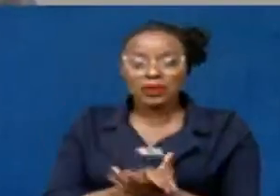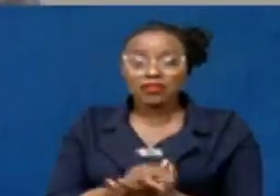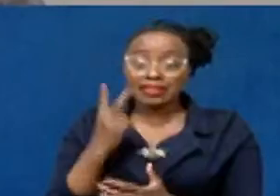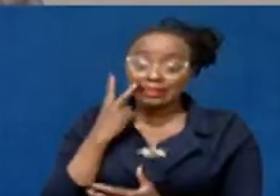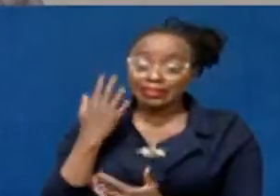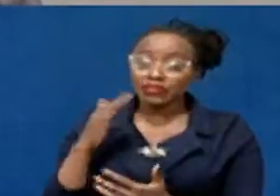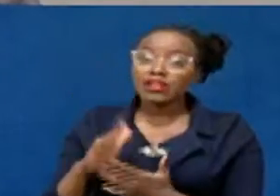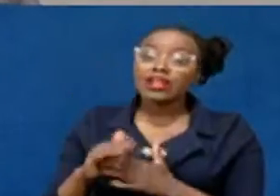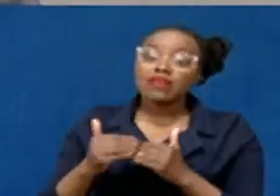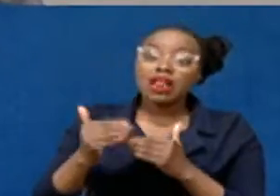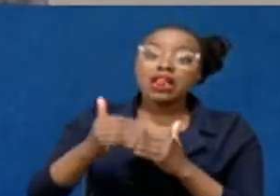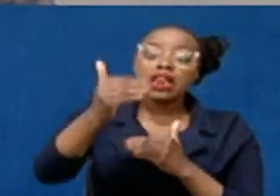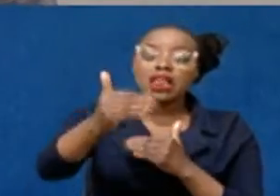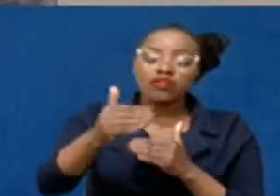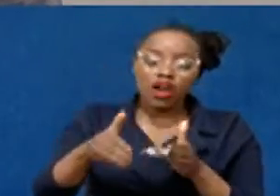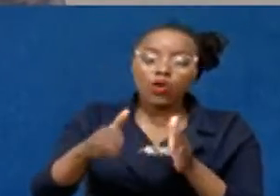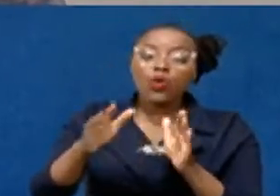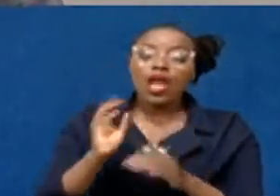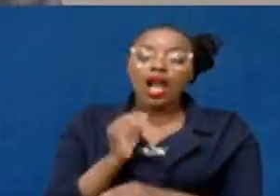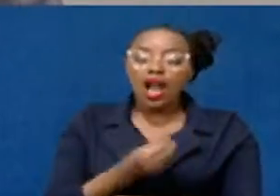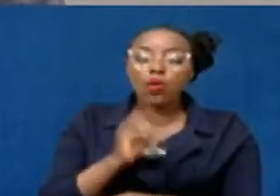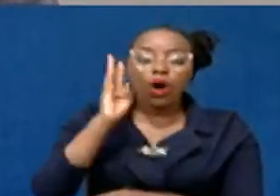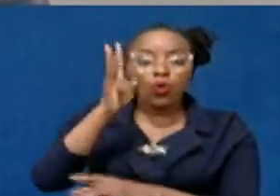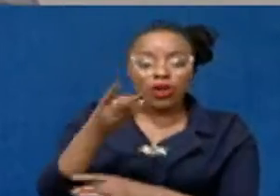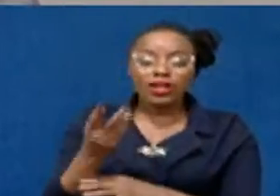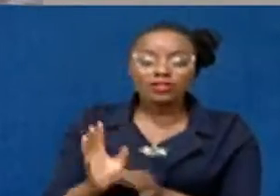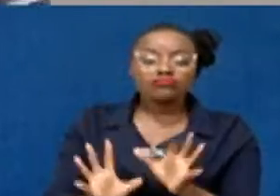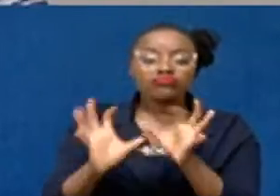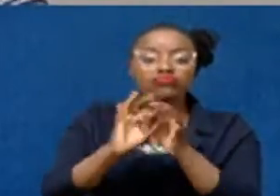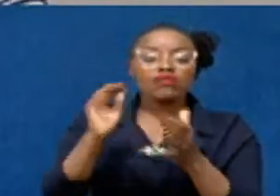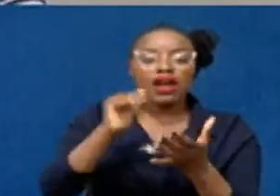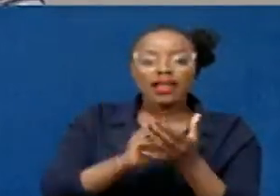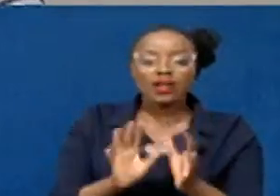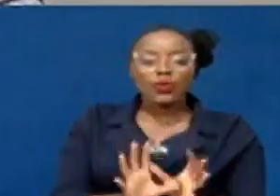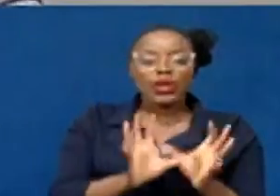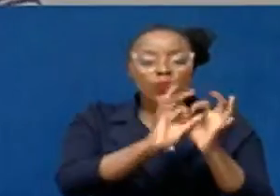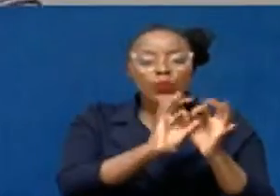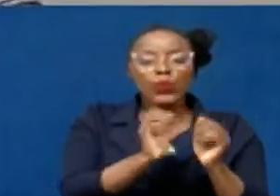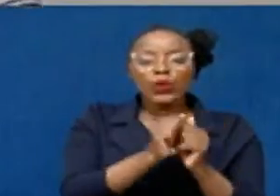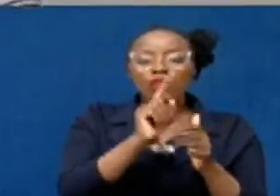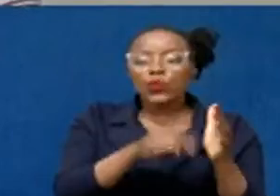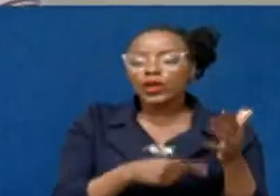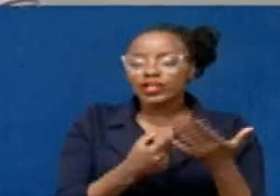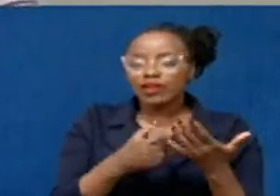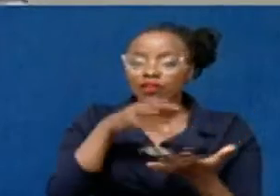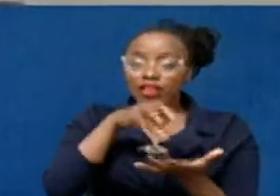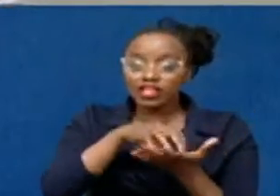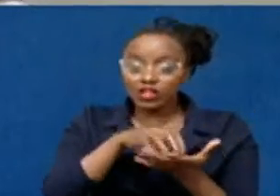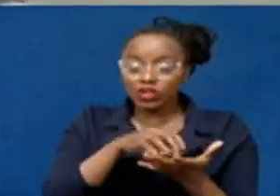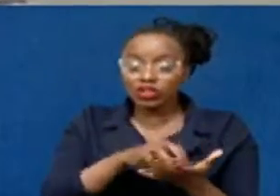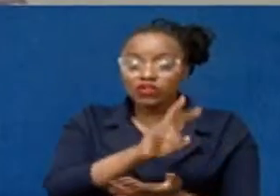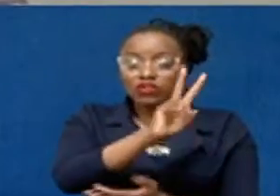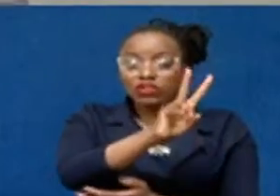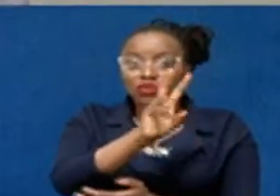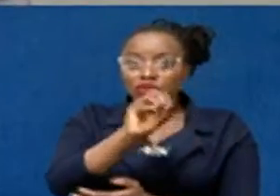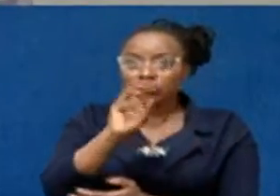See, hapo mbele barabara yetu itakutana tena. He was relating to the scenario of